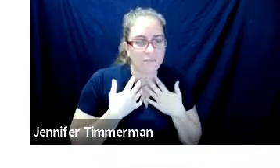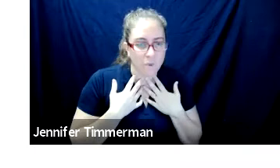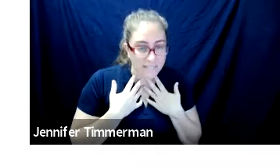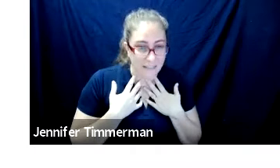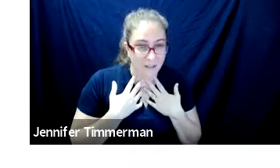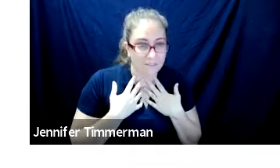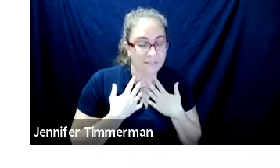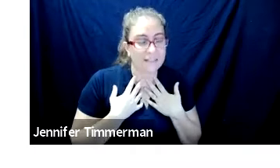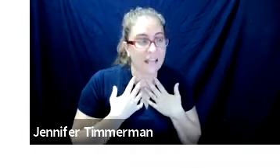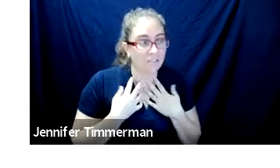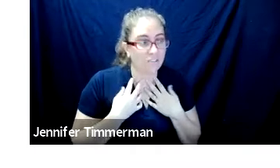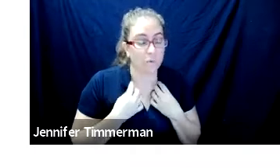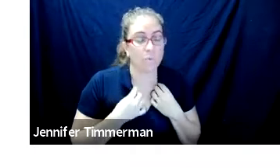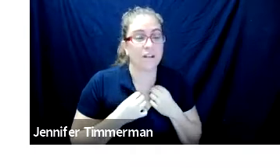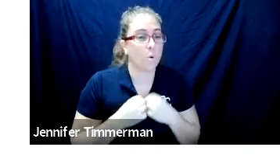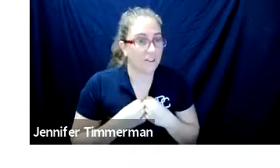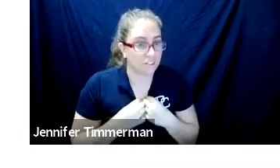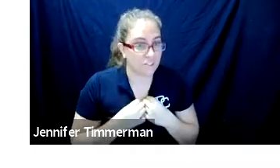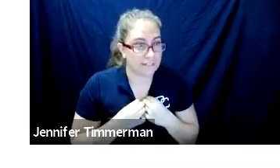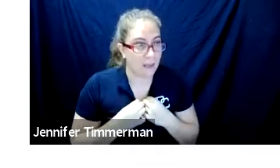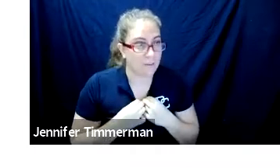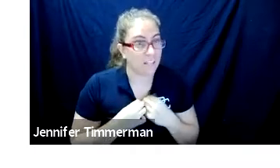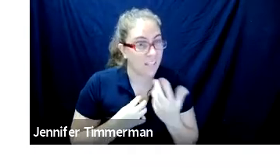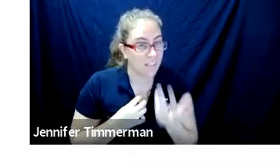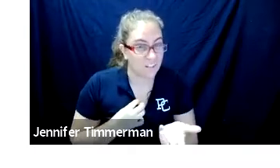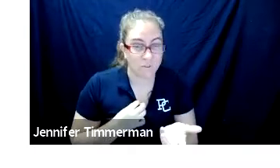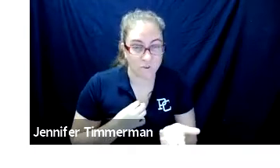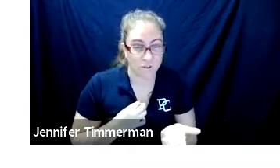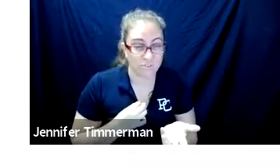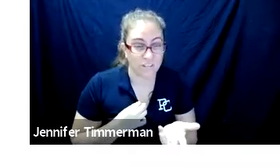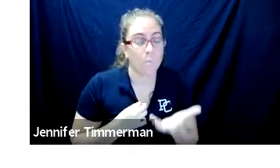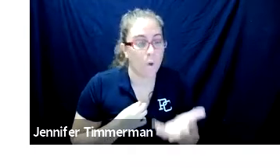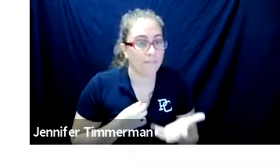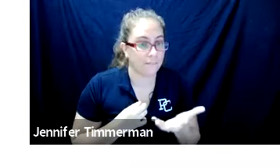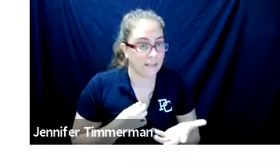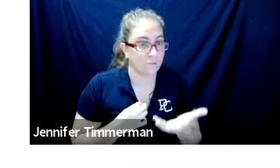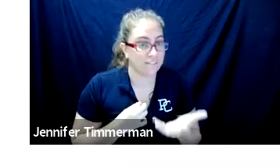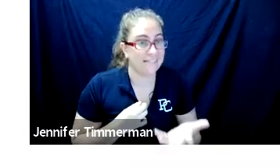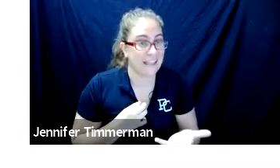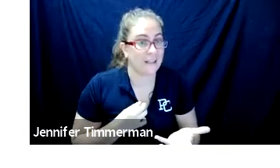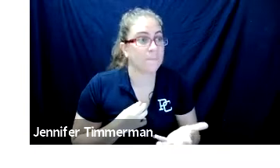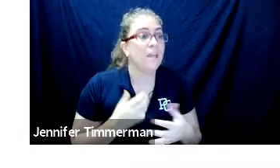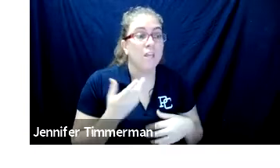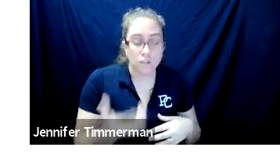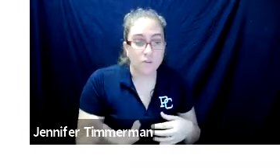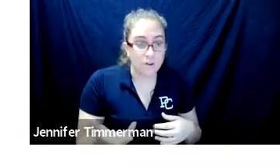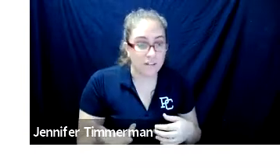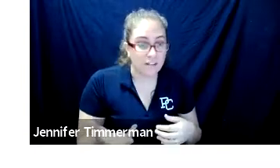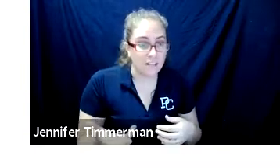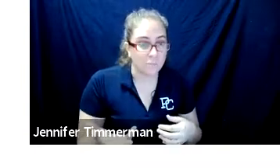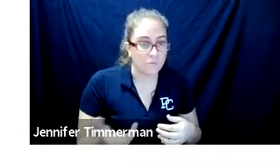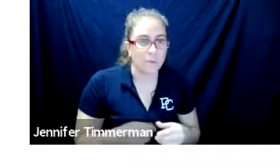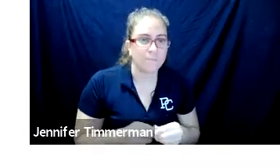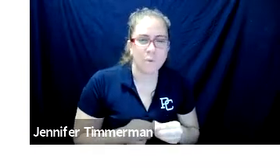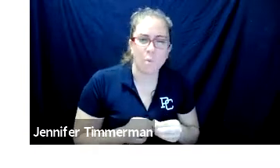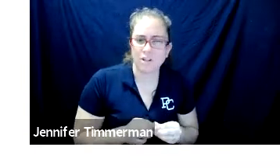the way the voice sounds that tells you when a question is happening, even if you don't understand what the language is saying. You've heard it in